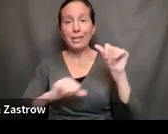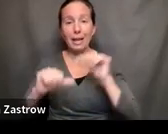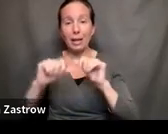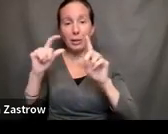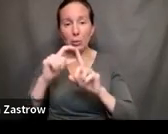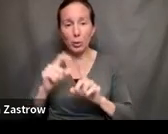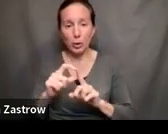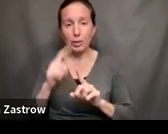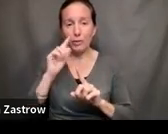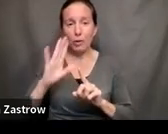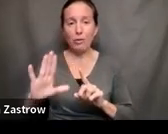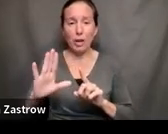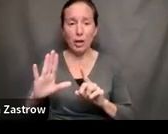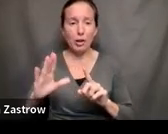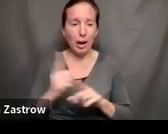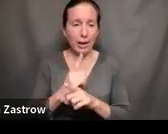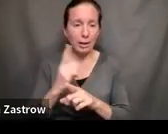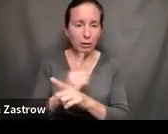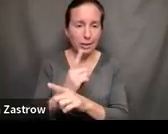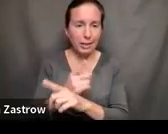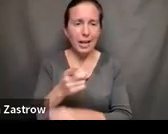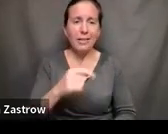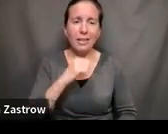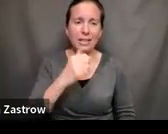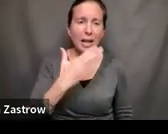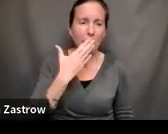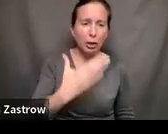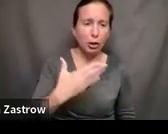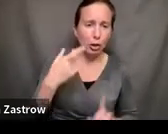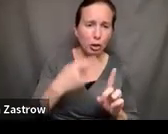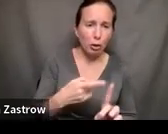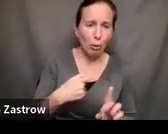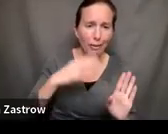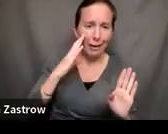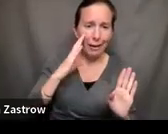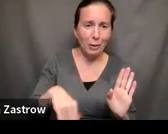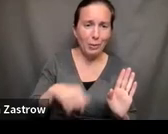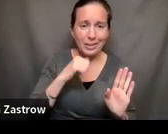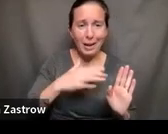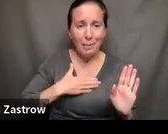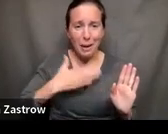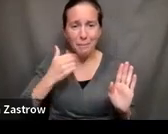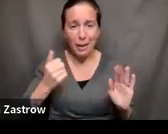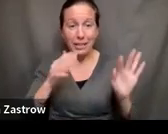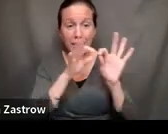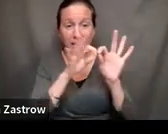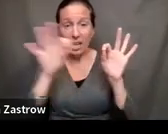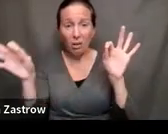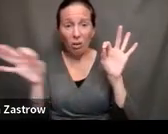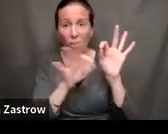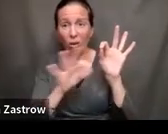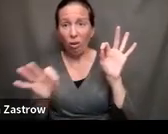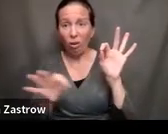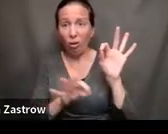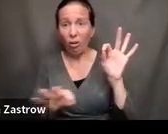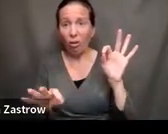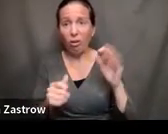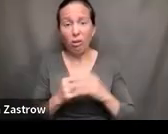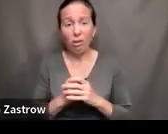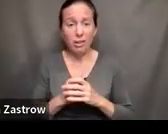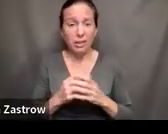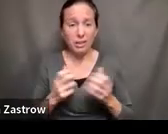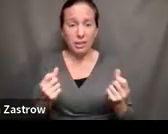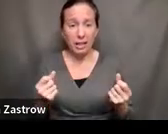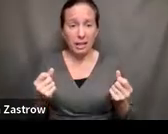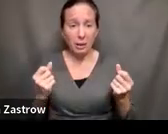consecutive presentations. This is not the best goal I've ever written. It's like a never ending goal, right? How many science terms are you going